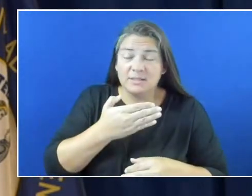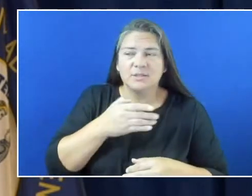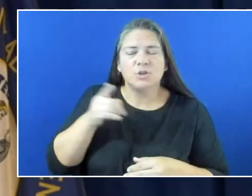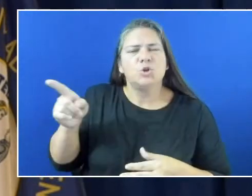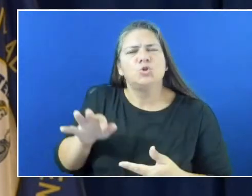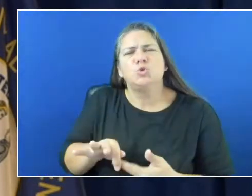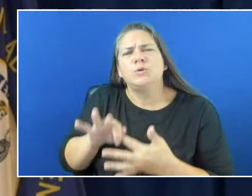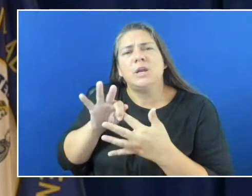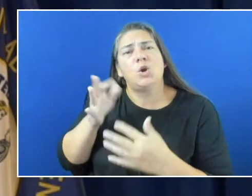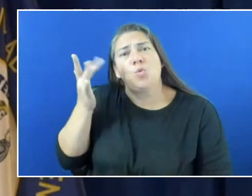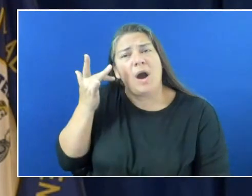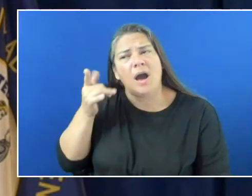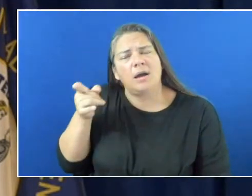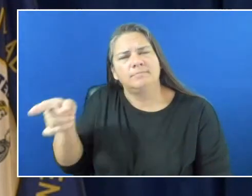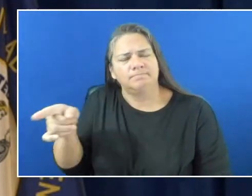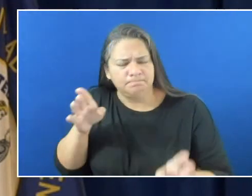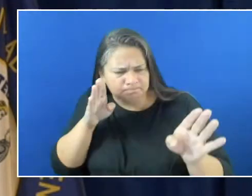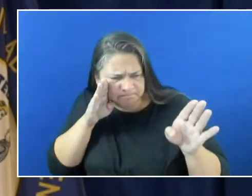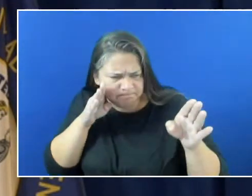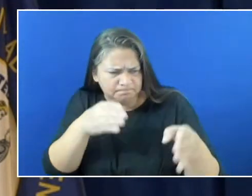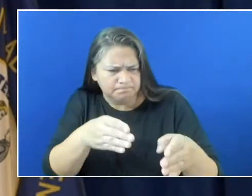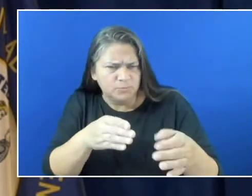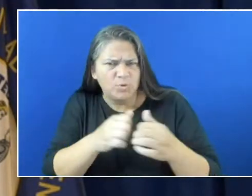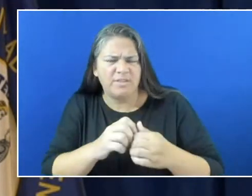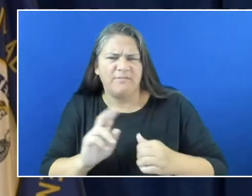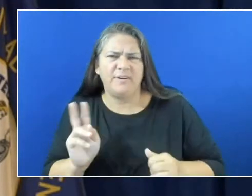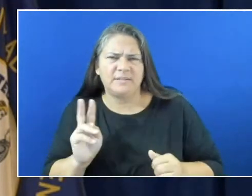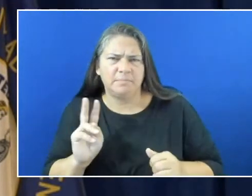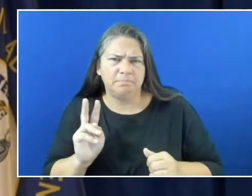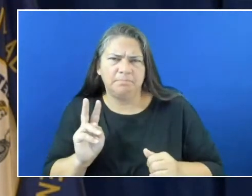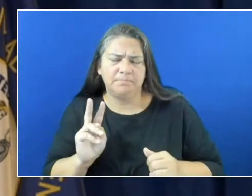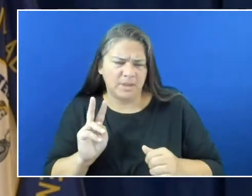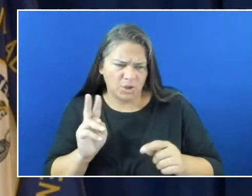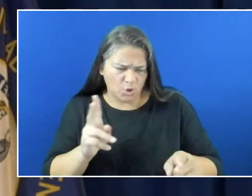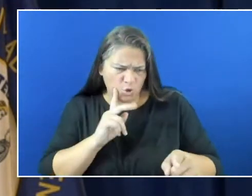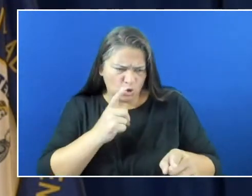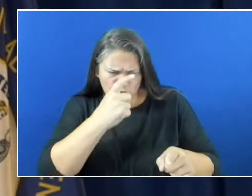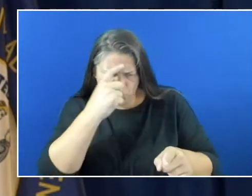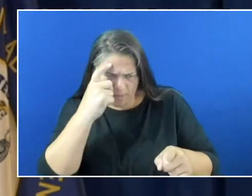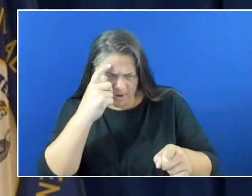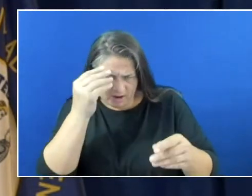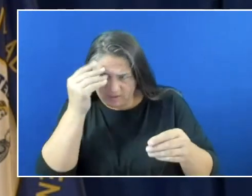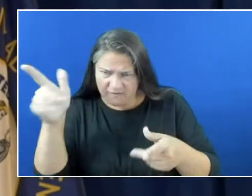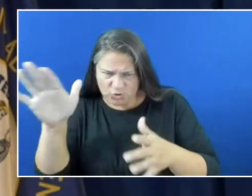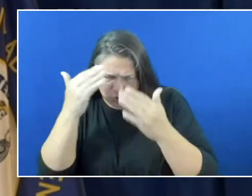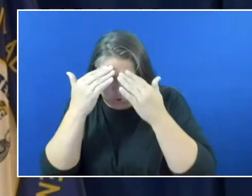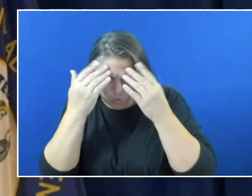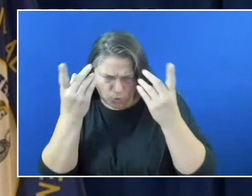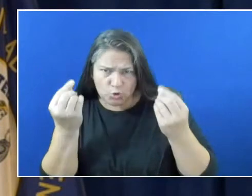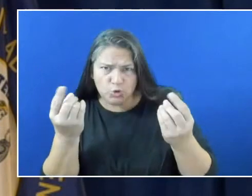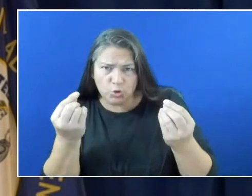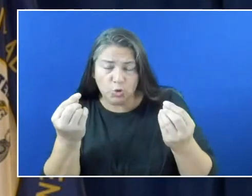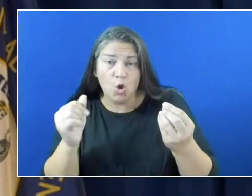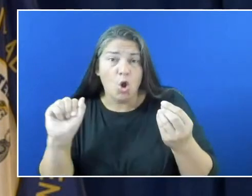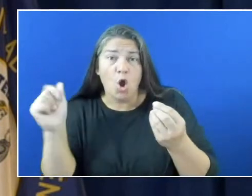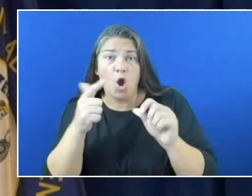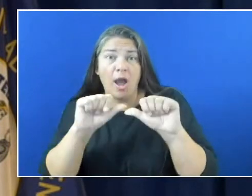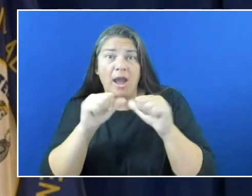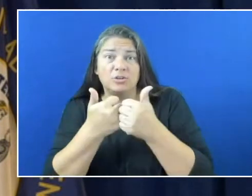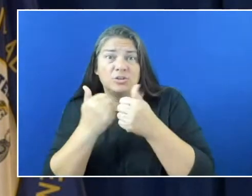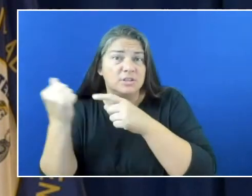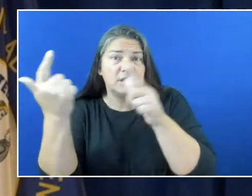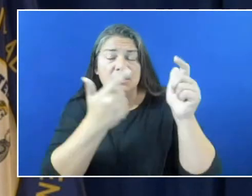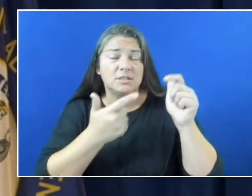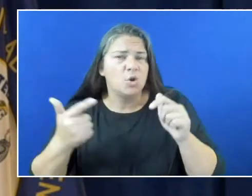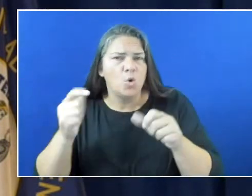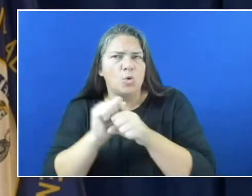victim-centered and trauma-informed approach, which means all agencies involved work together to get the victims the help they need